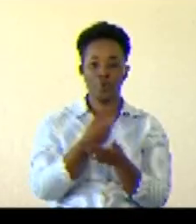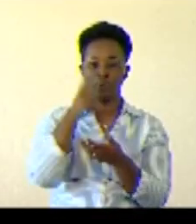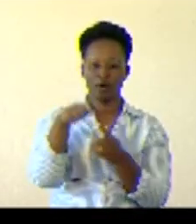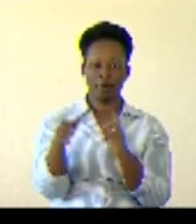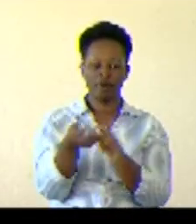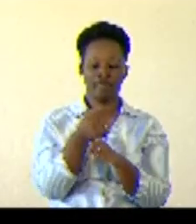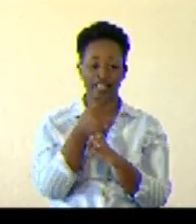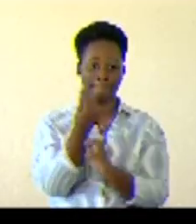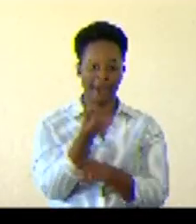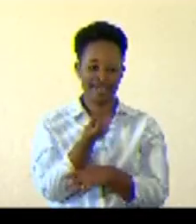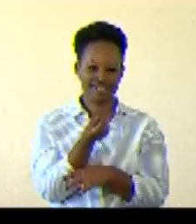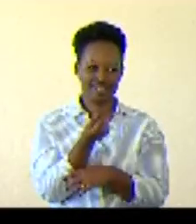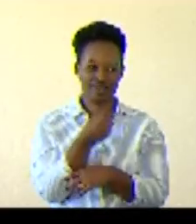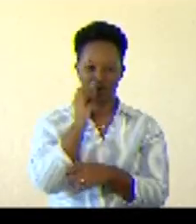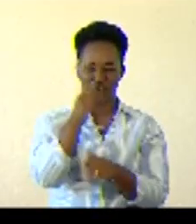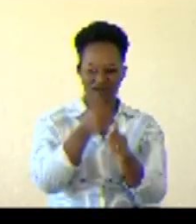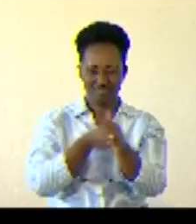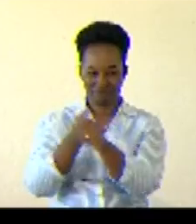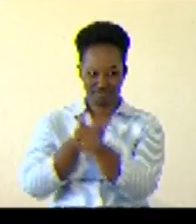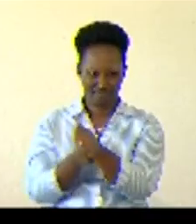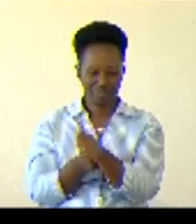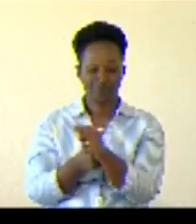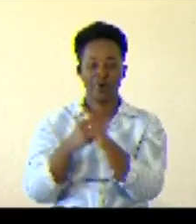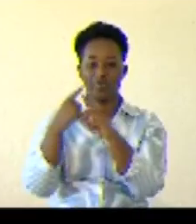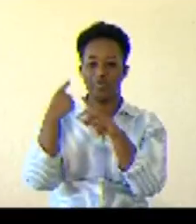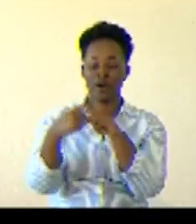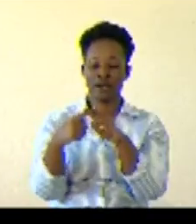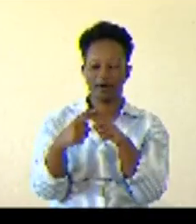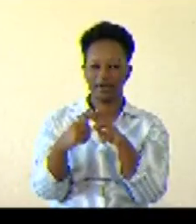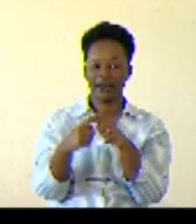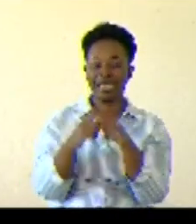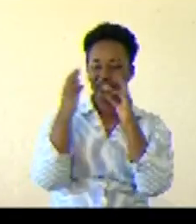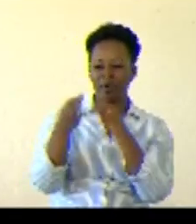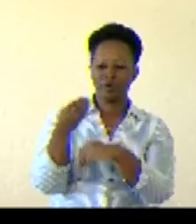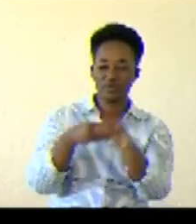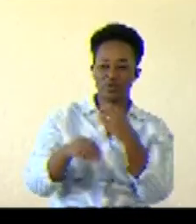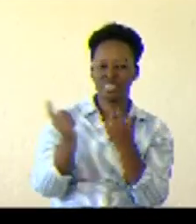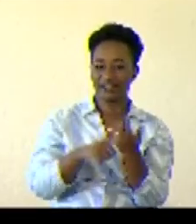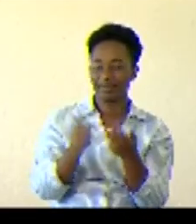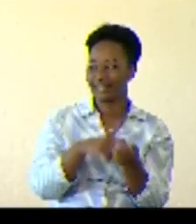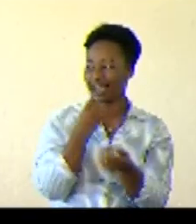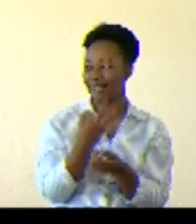price of each unit. You multiply the quantity sold, the output. So you'll be able to